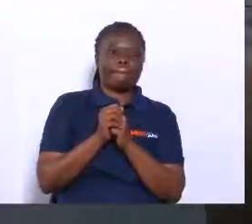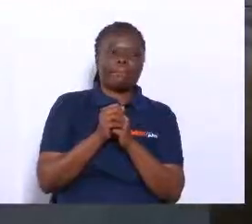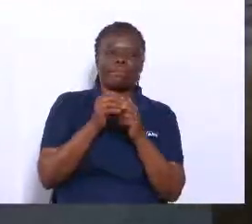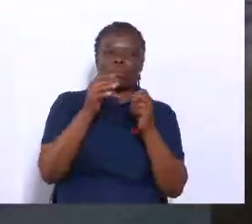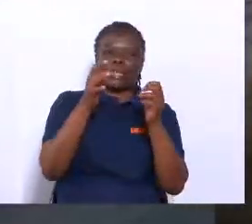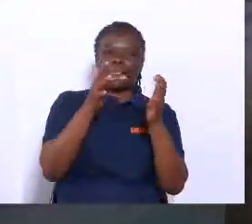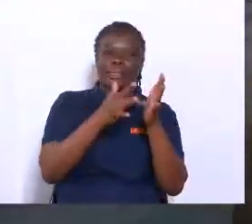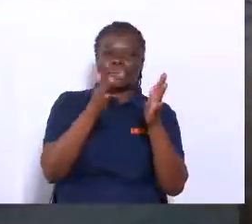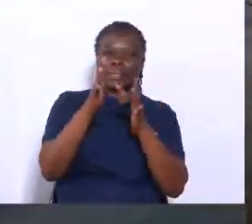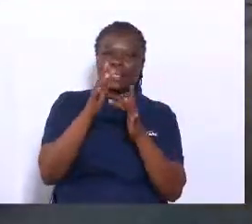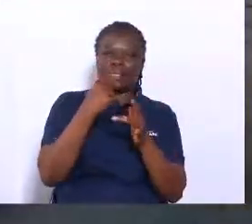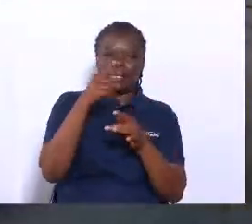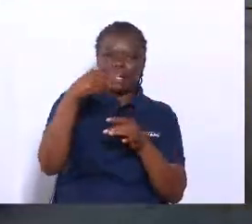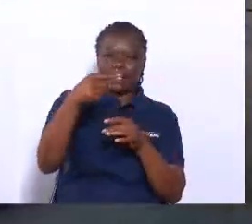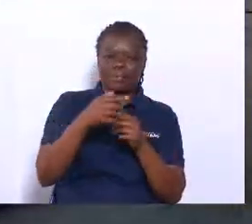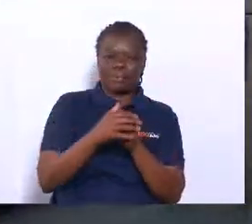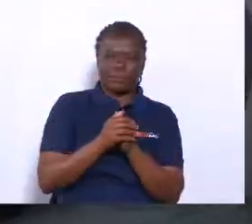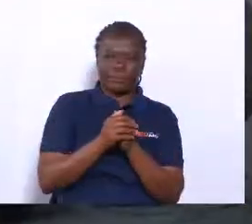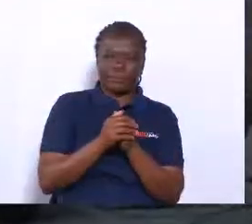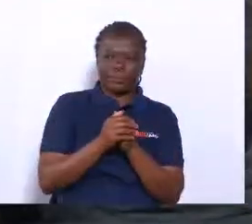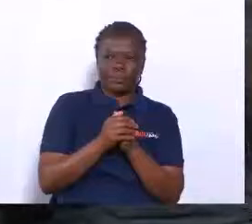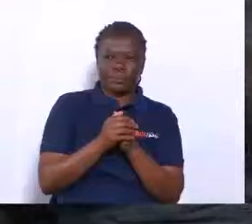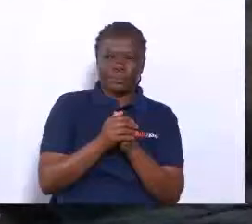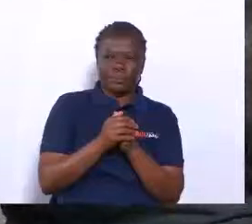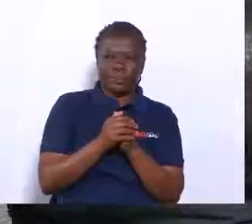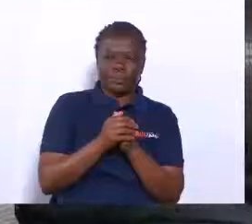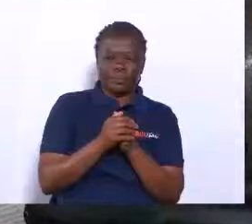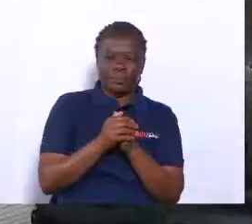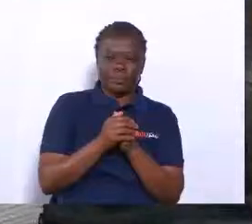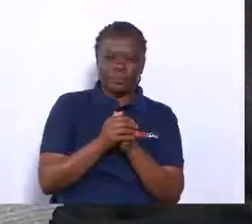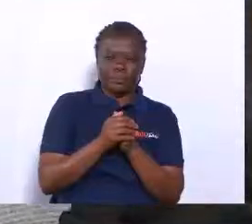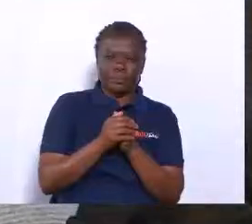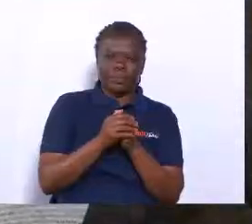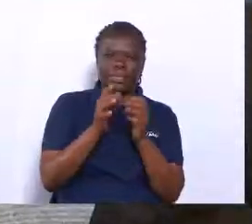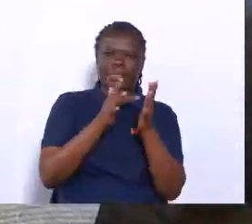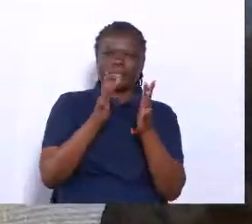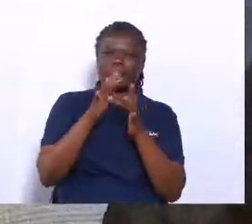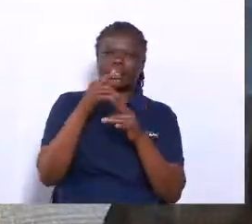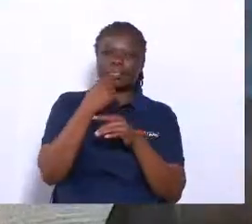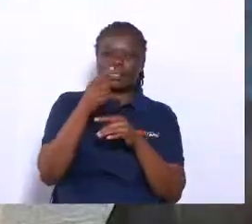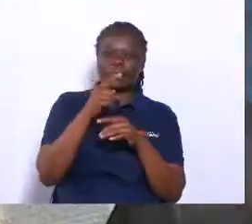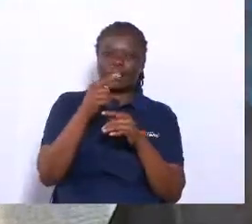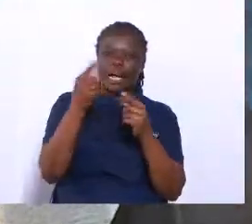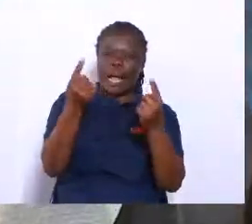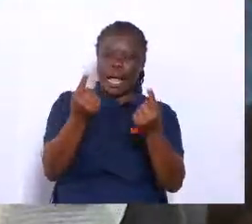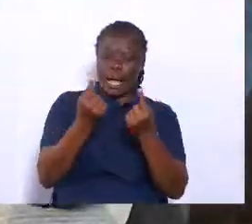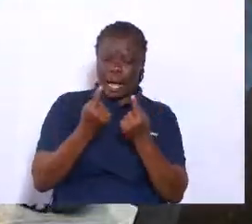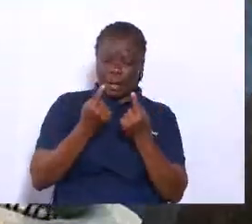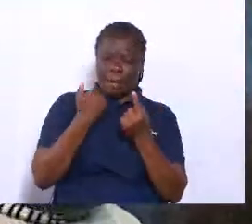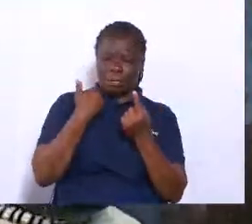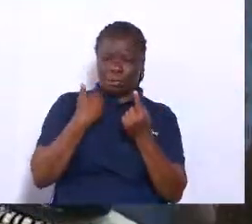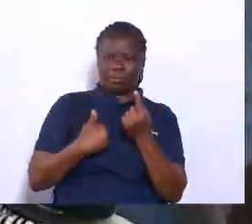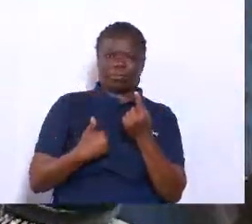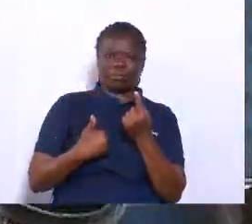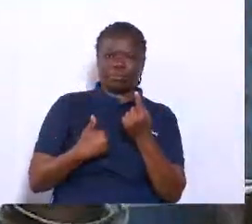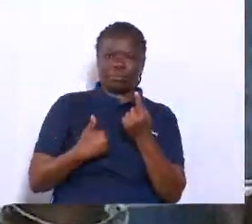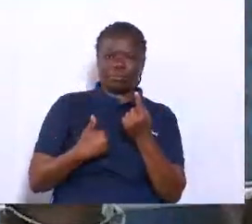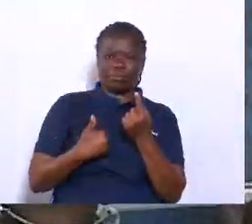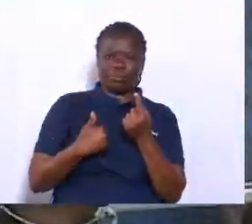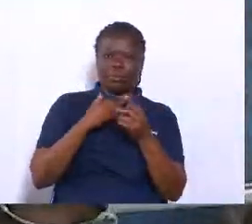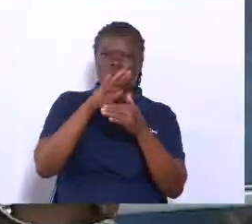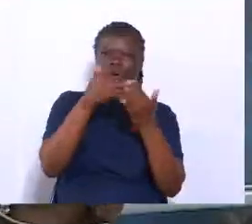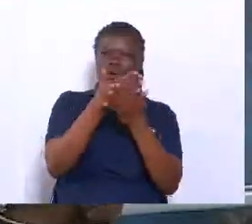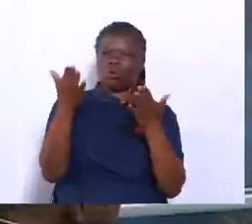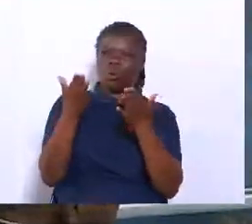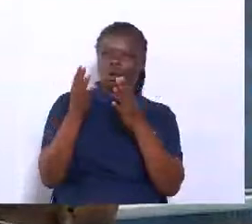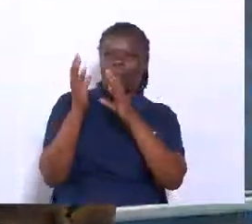Jesus says this. Yesu anasema hili kwako. He says, come unto me. Anasema njoni kwangu. All you who